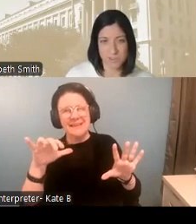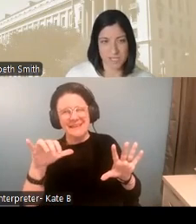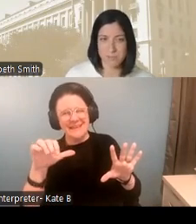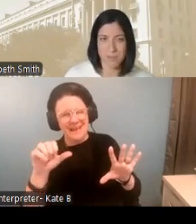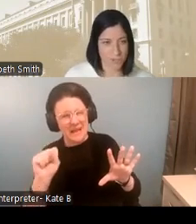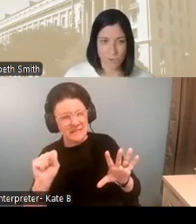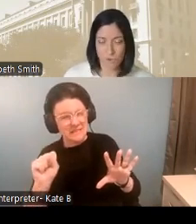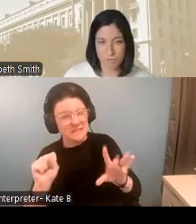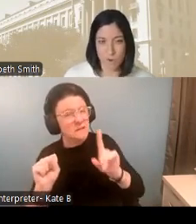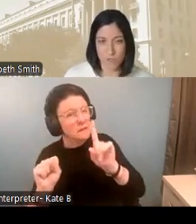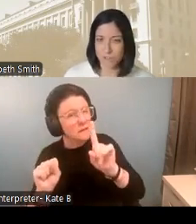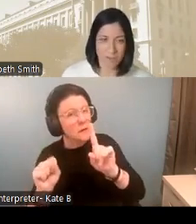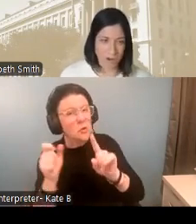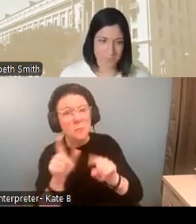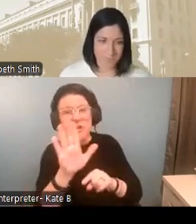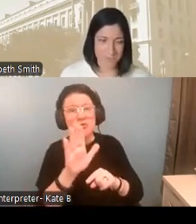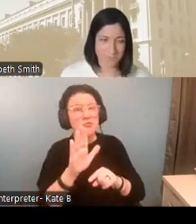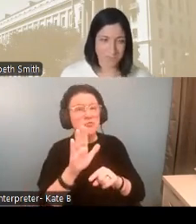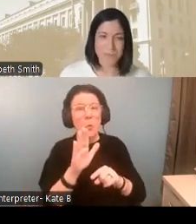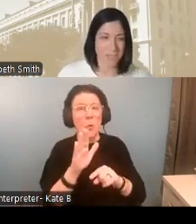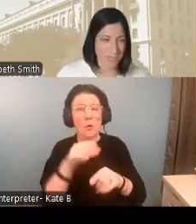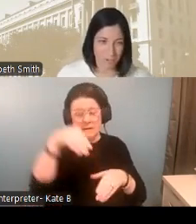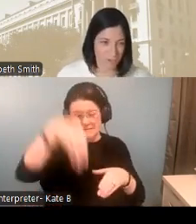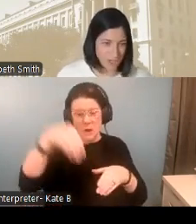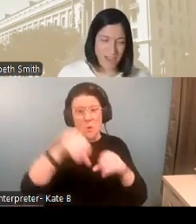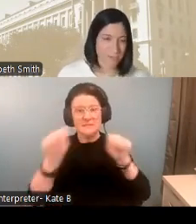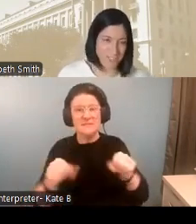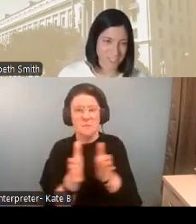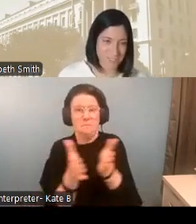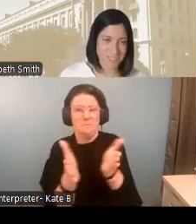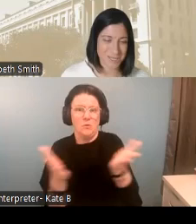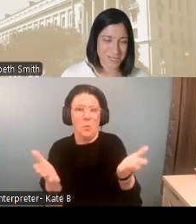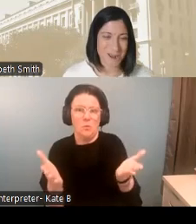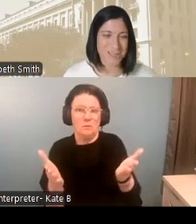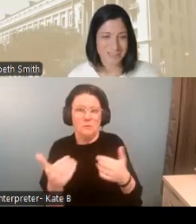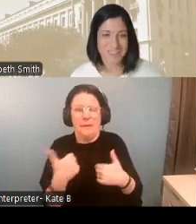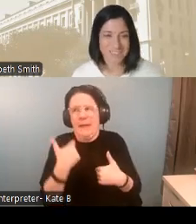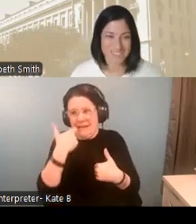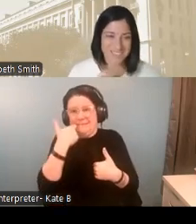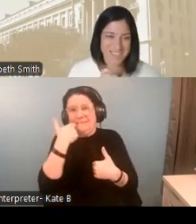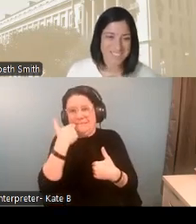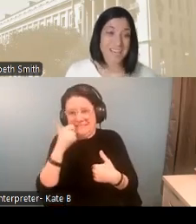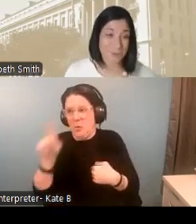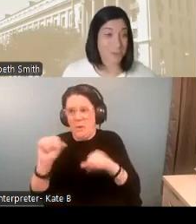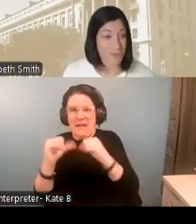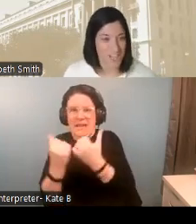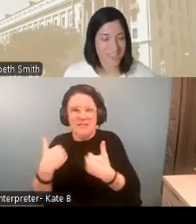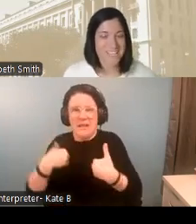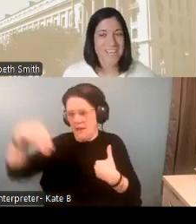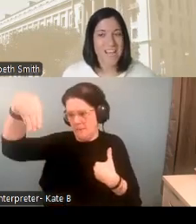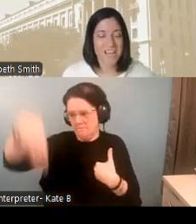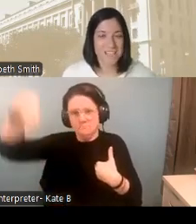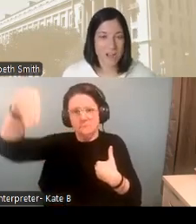might just be the manual for your time card system. I'm thinking of a punch clock. I recently did an audit of a entity that used a punch